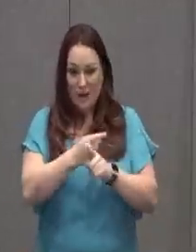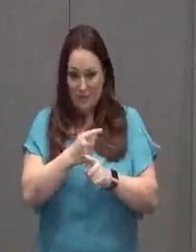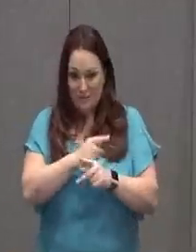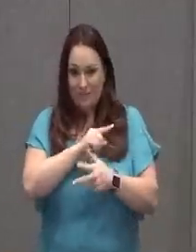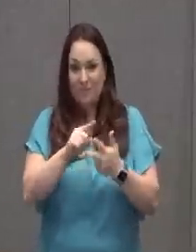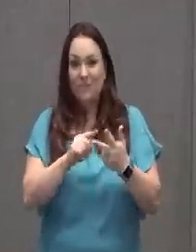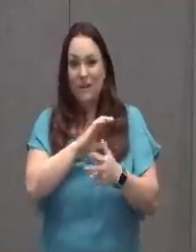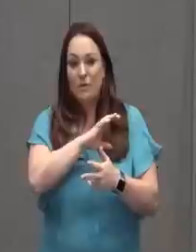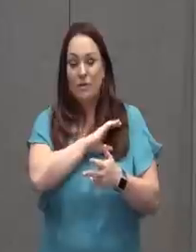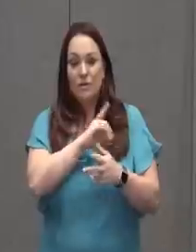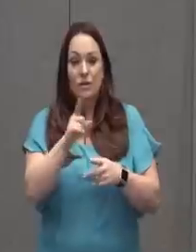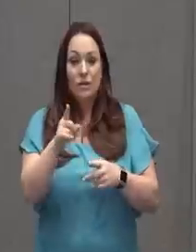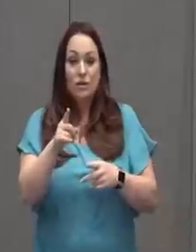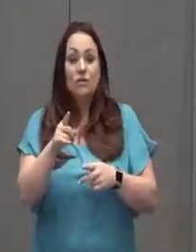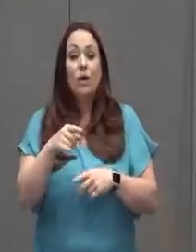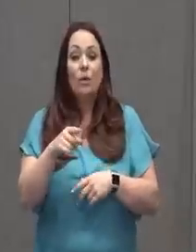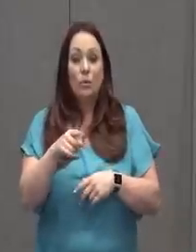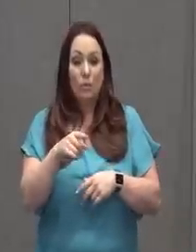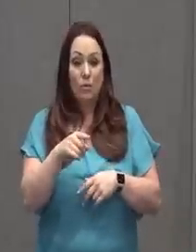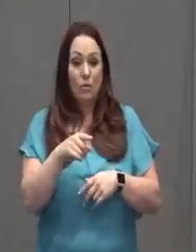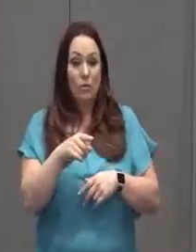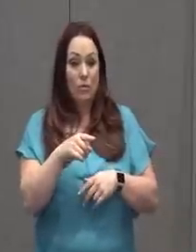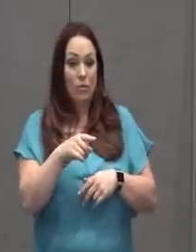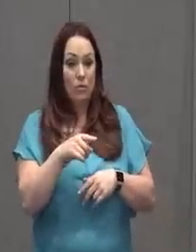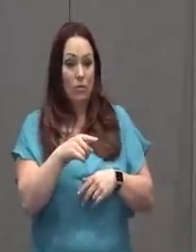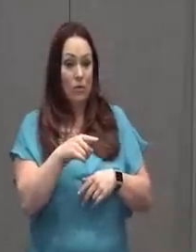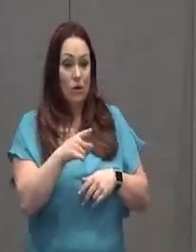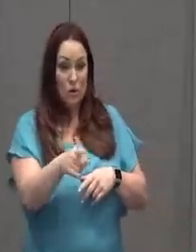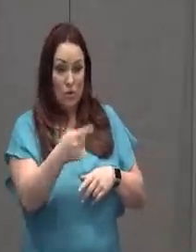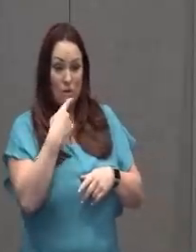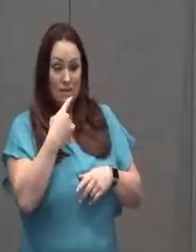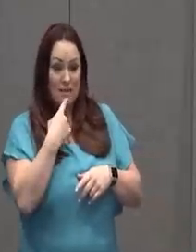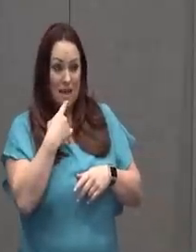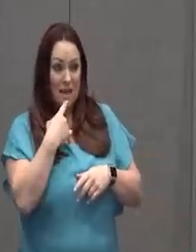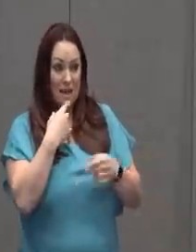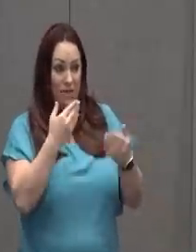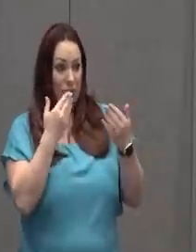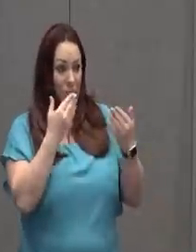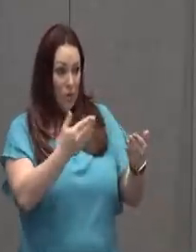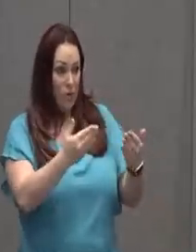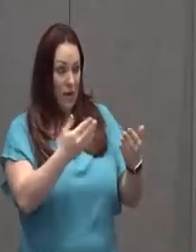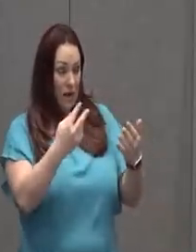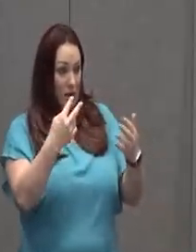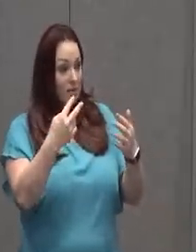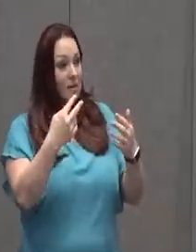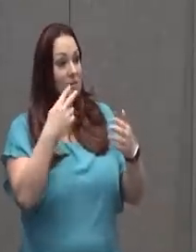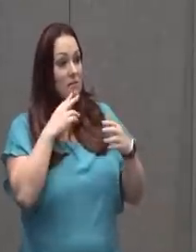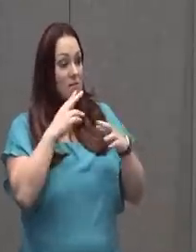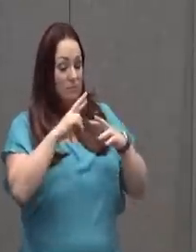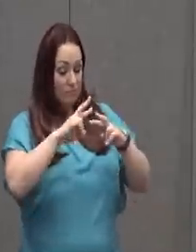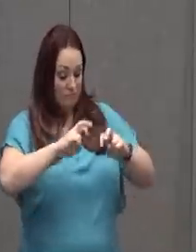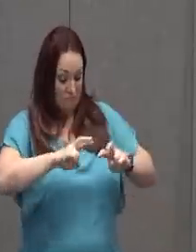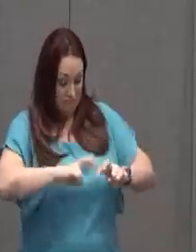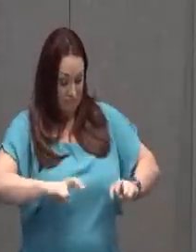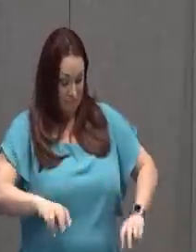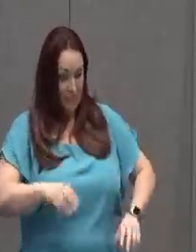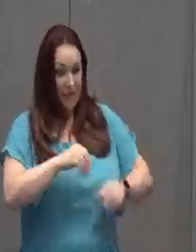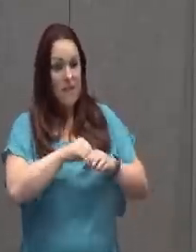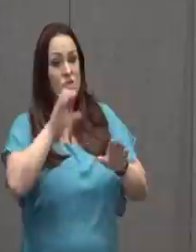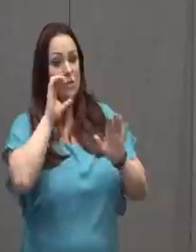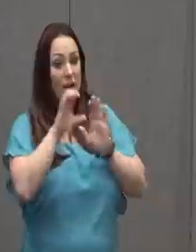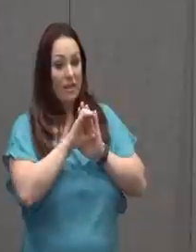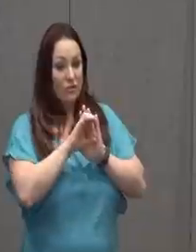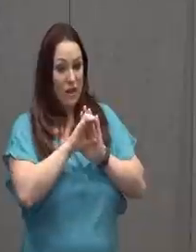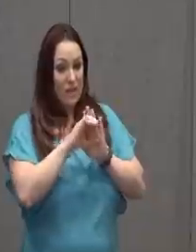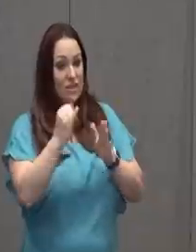yeah. So you were saying that we were going to look, dive deep into illustrations and looking at point of views,